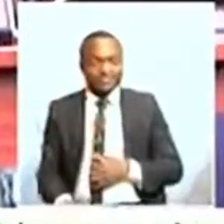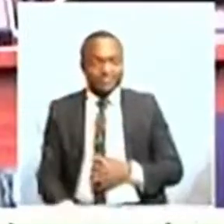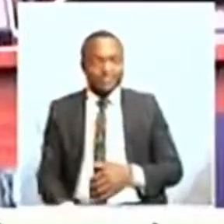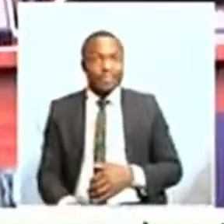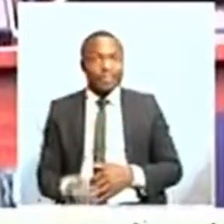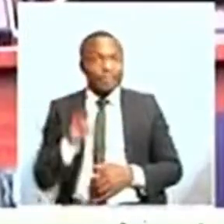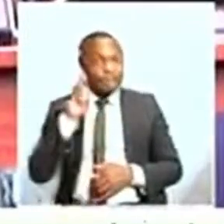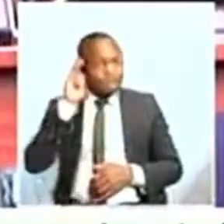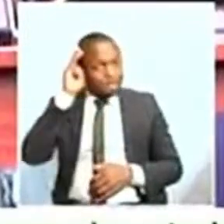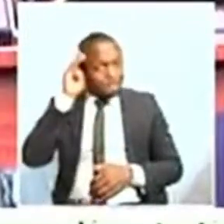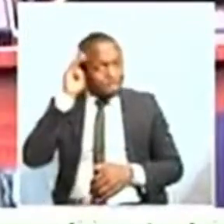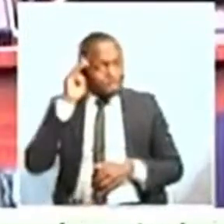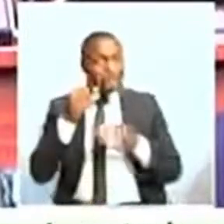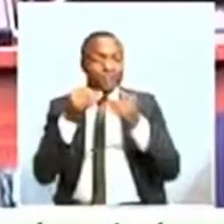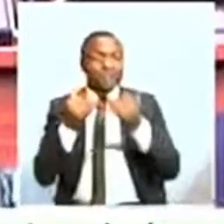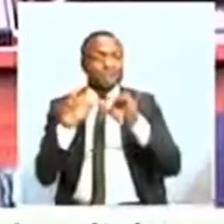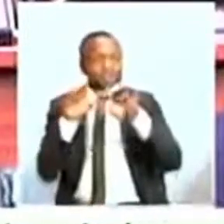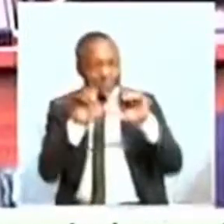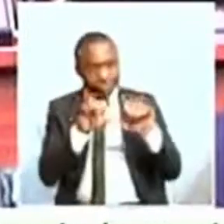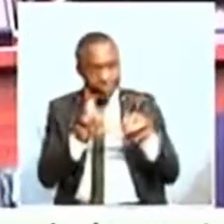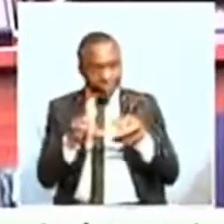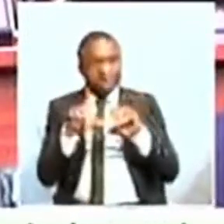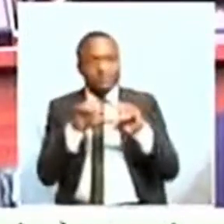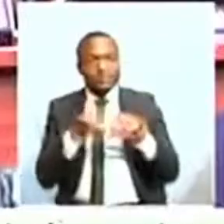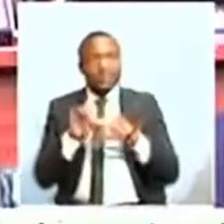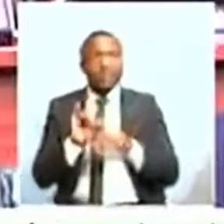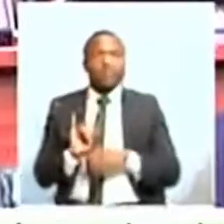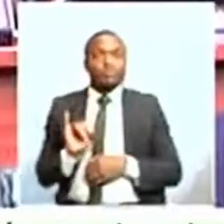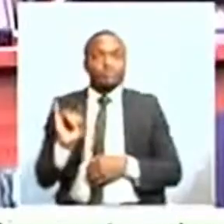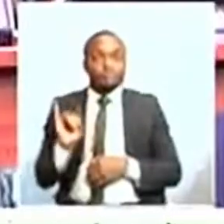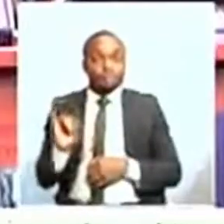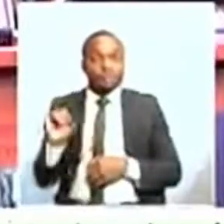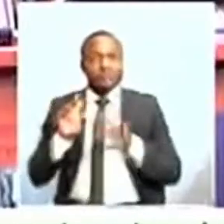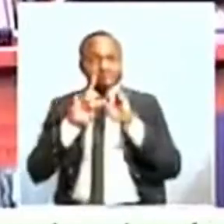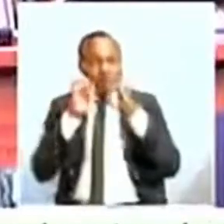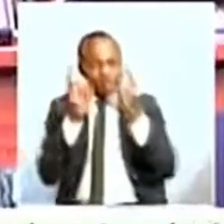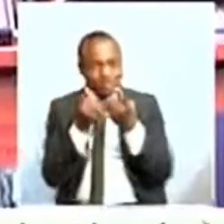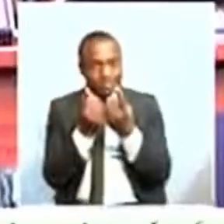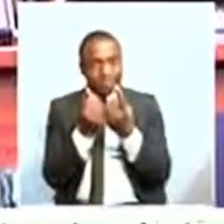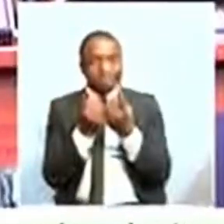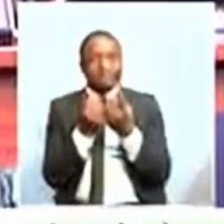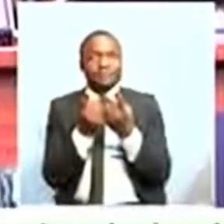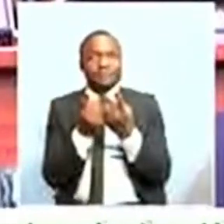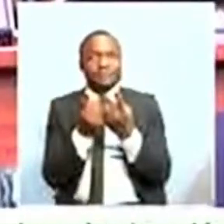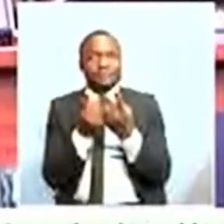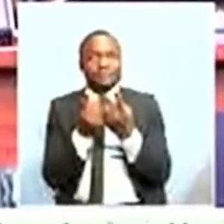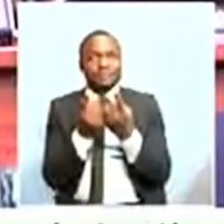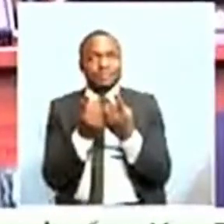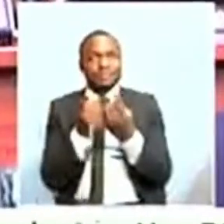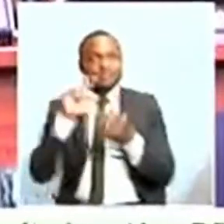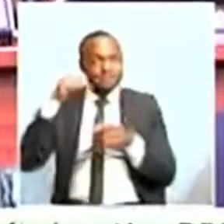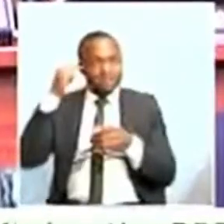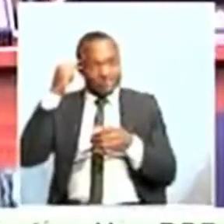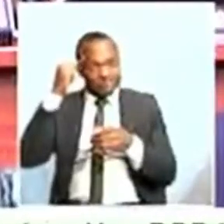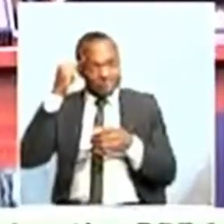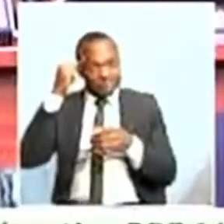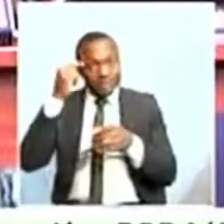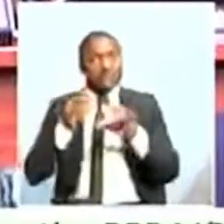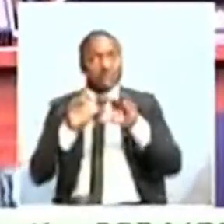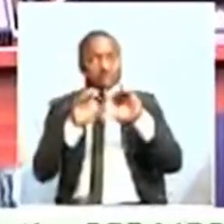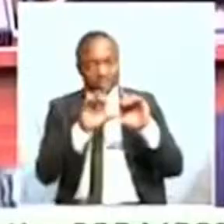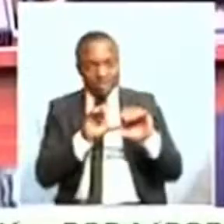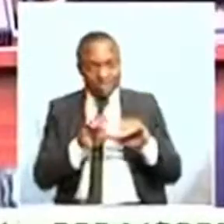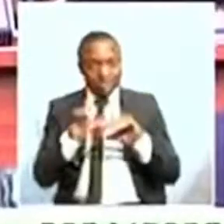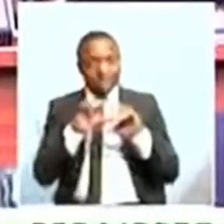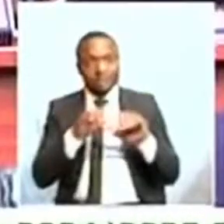the ministry is currently undertaking, in Isoka district and other districts in that area, government is currently